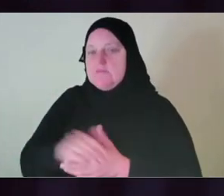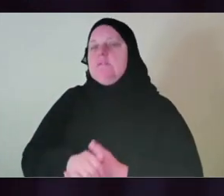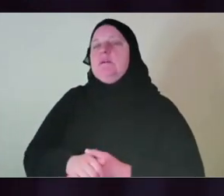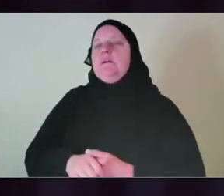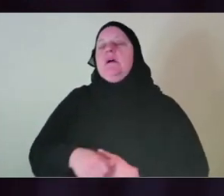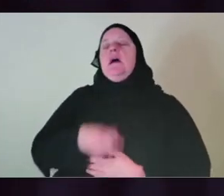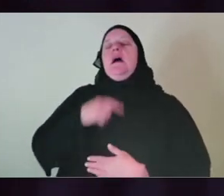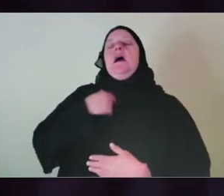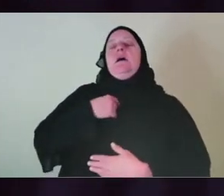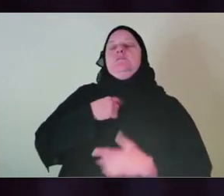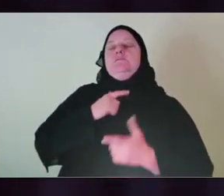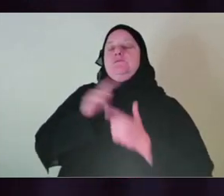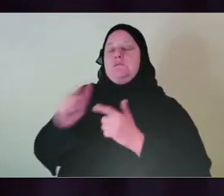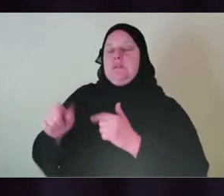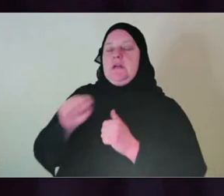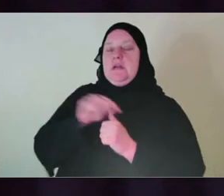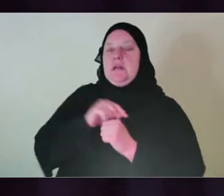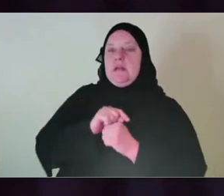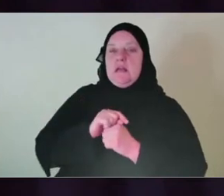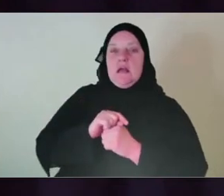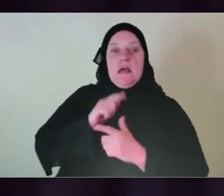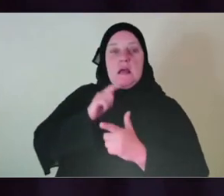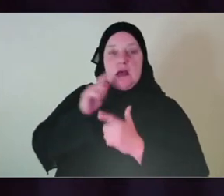And on the 10th day of Ashura,